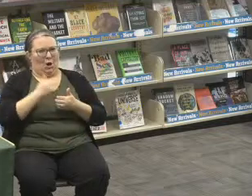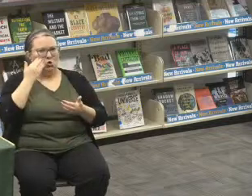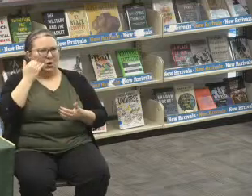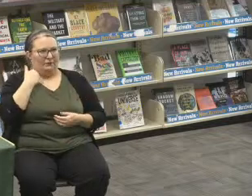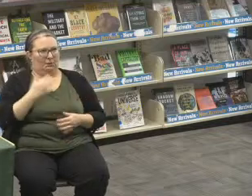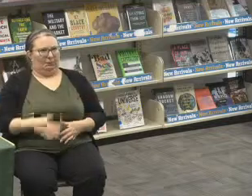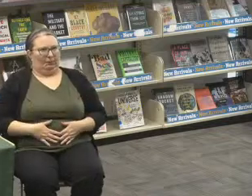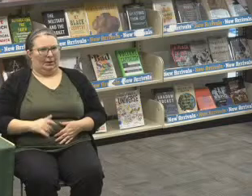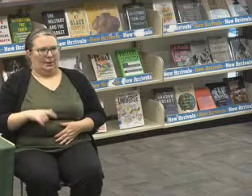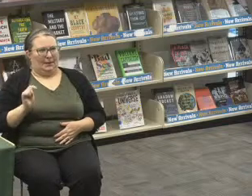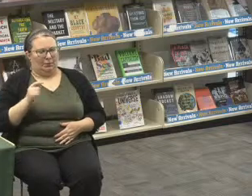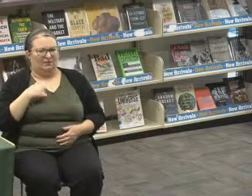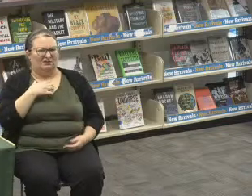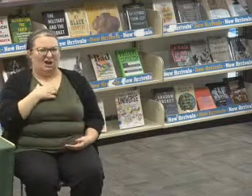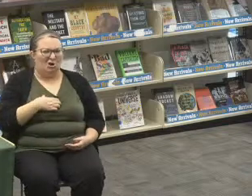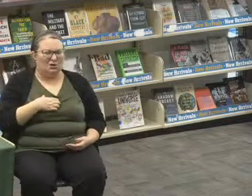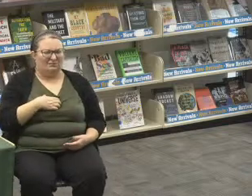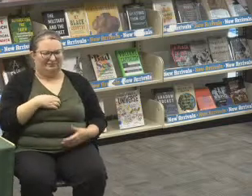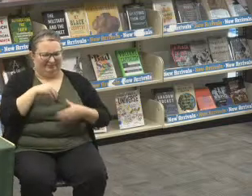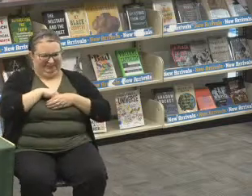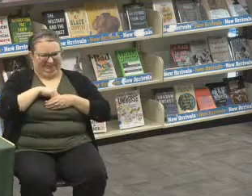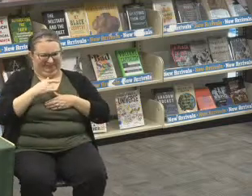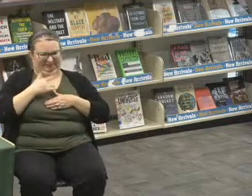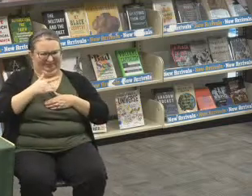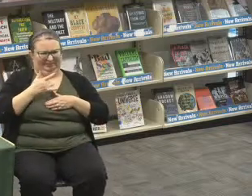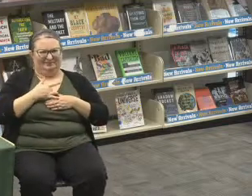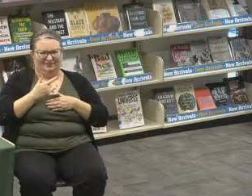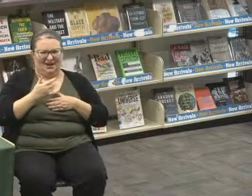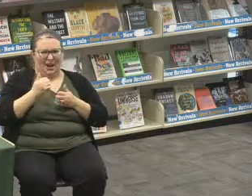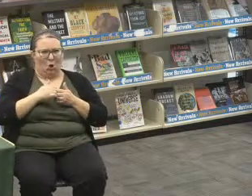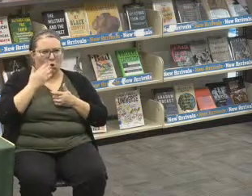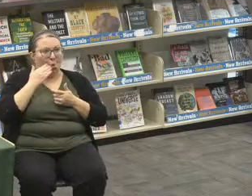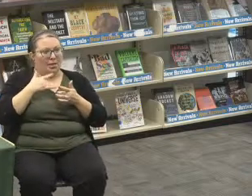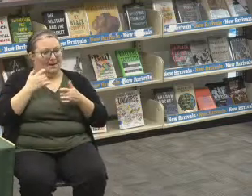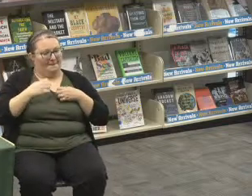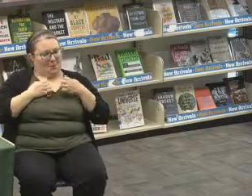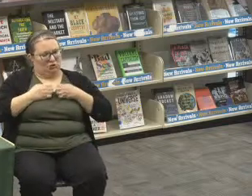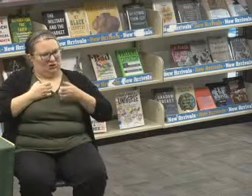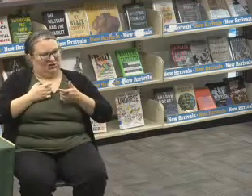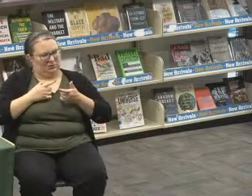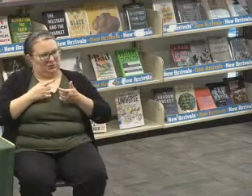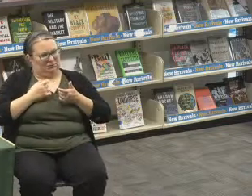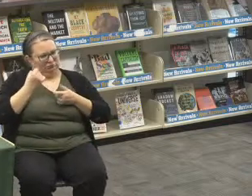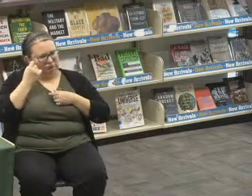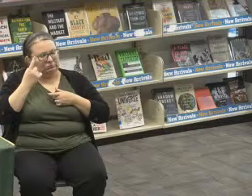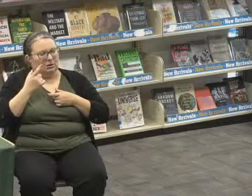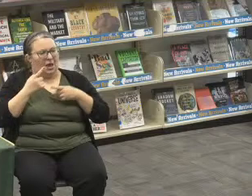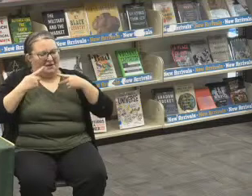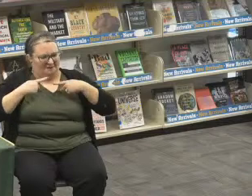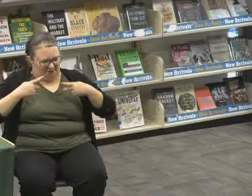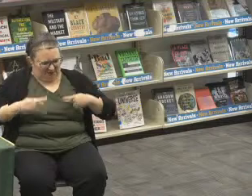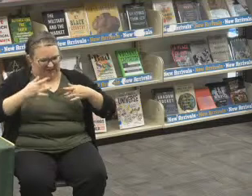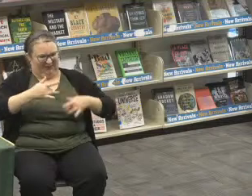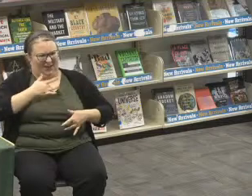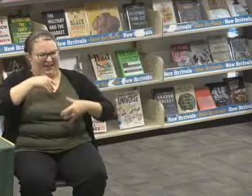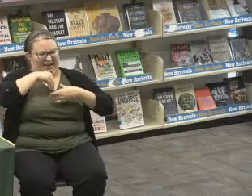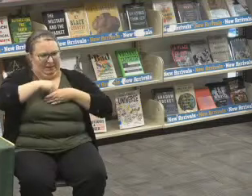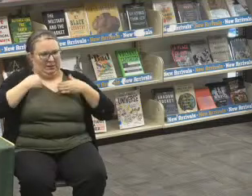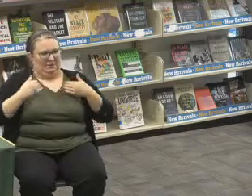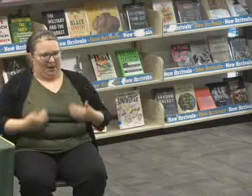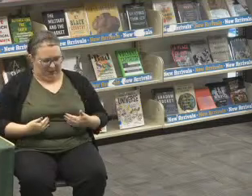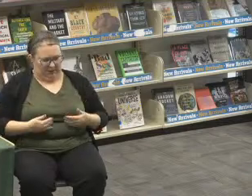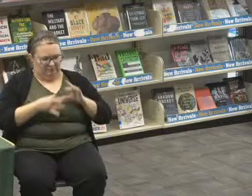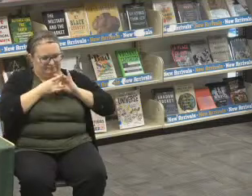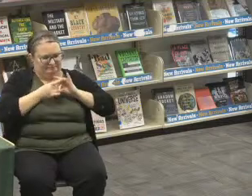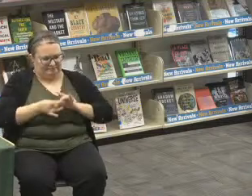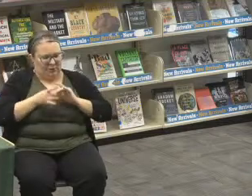go to the bathroom, if you're hungry. It's how you know what emotion you're feeling, is that there's a physical sensation inside your body that